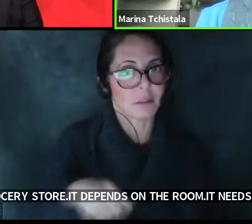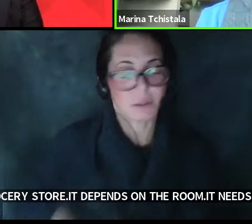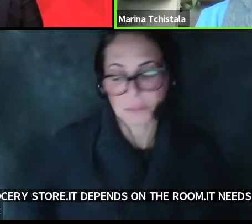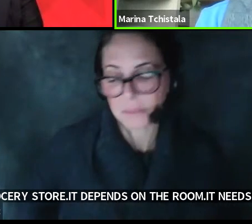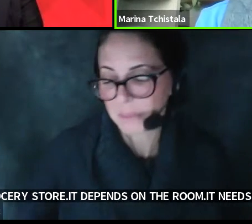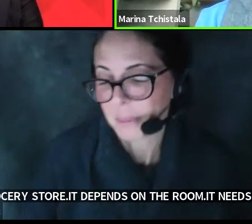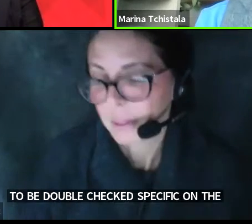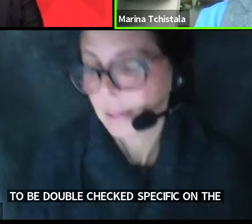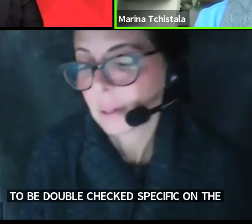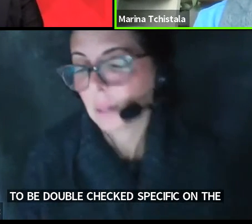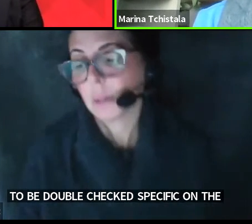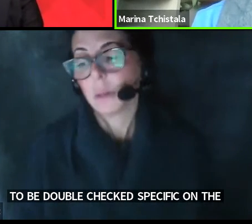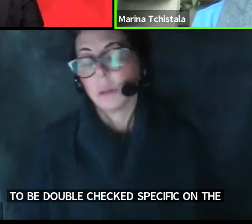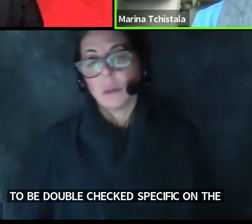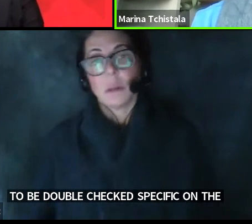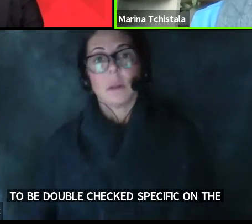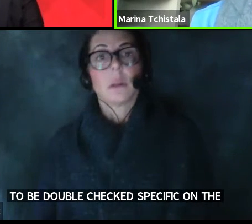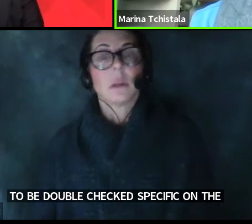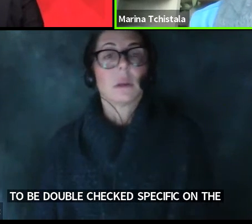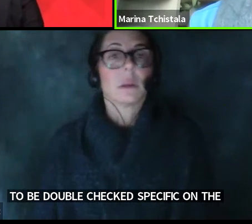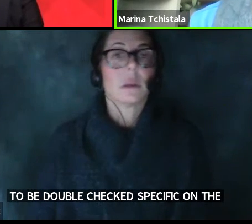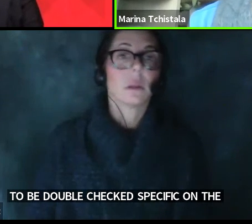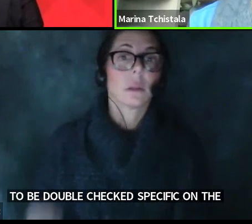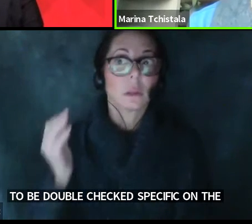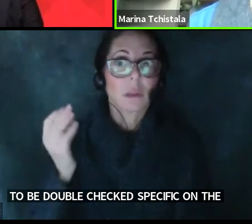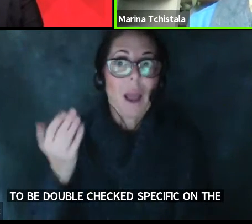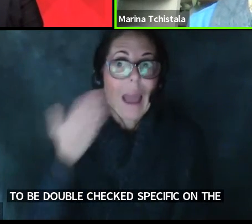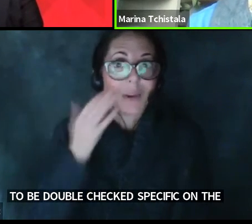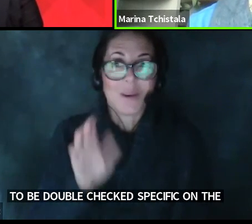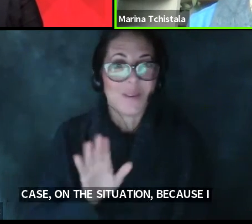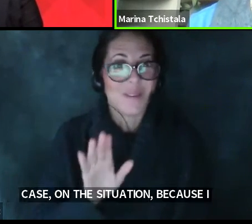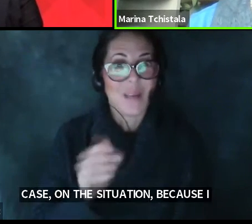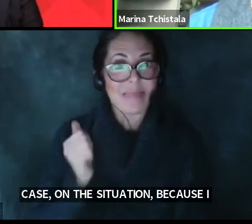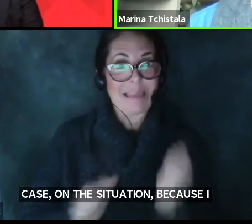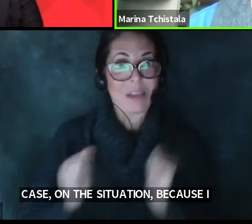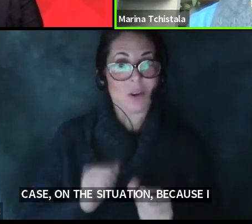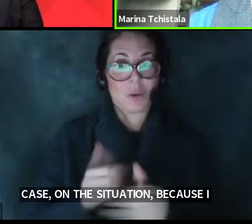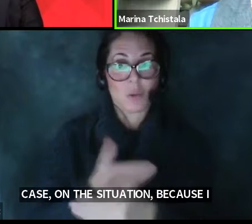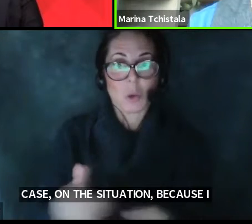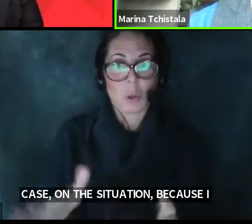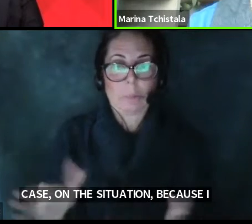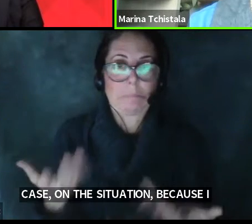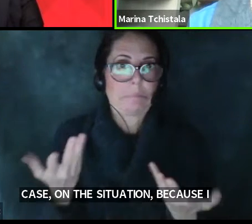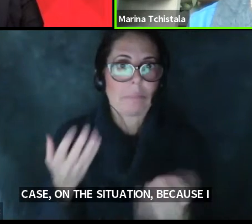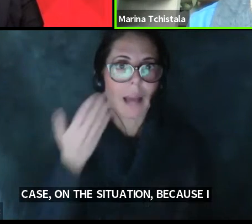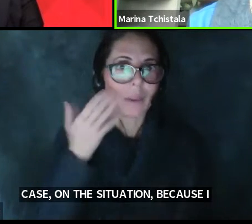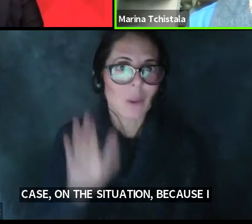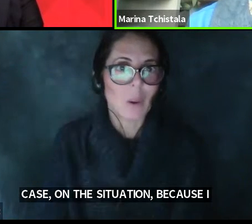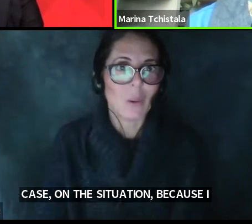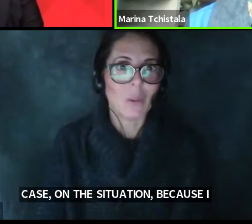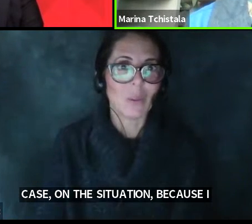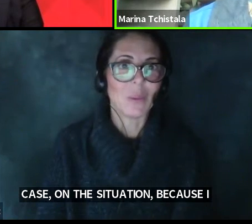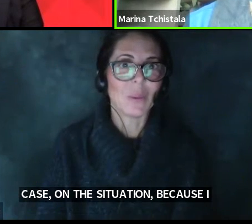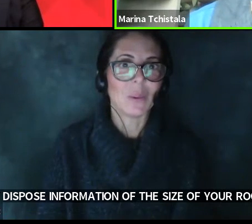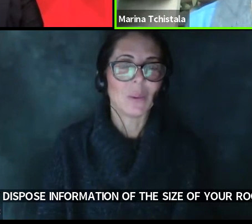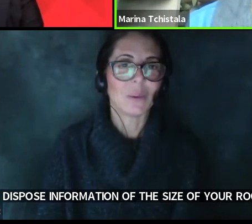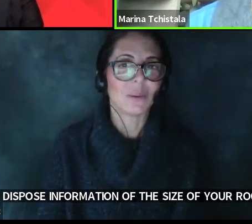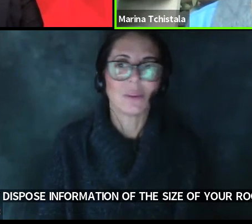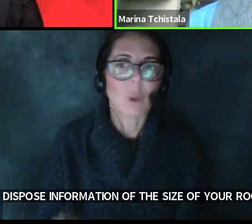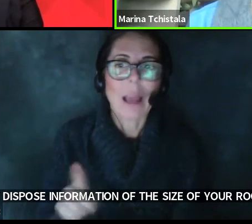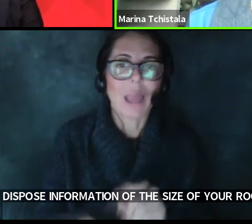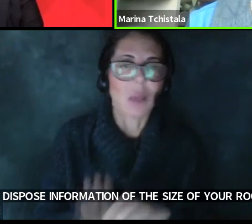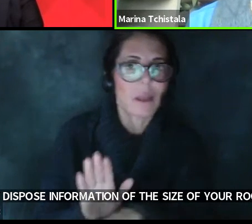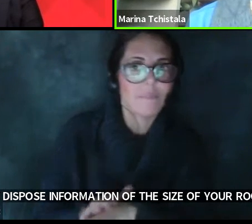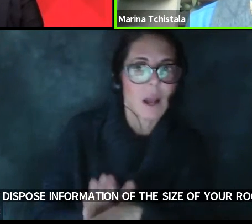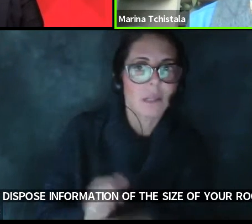not dispose information of the size of your room. I would not be in charge of authorizing you.